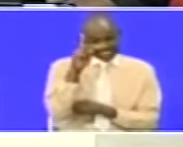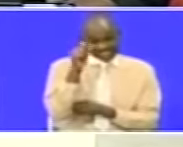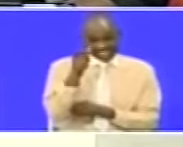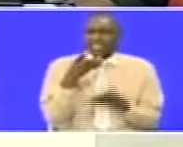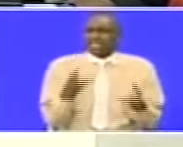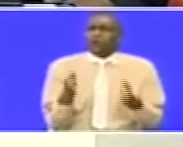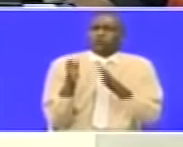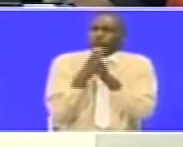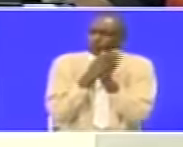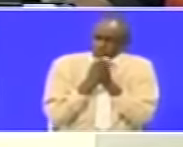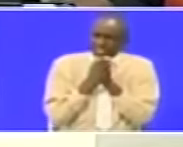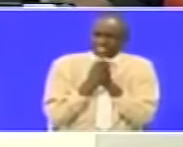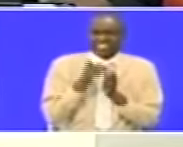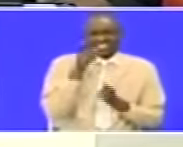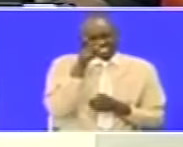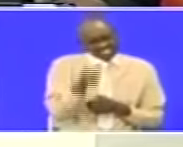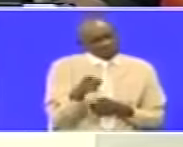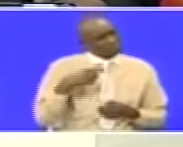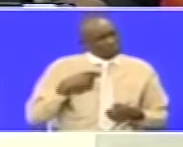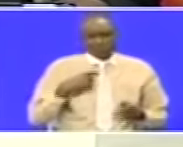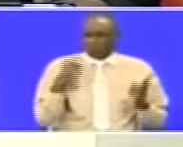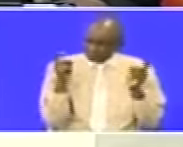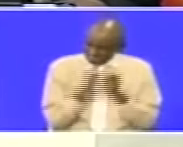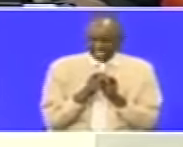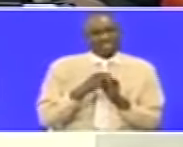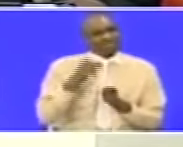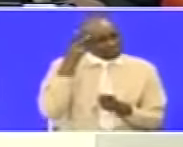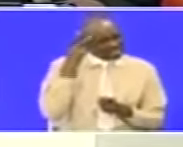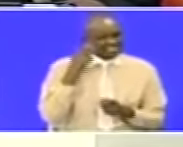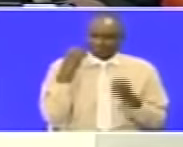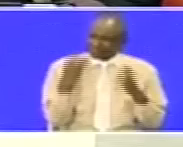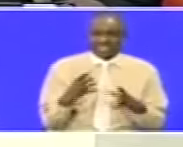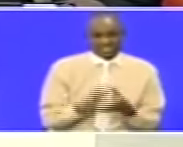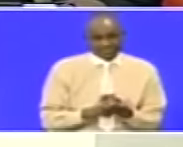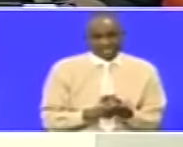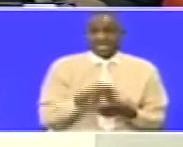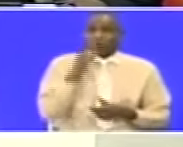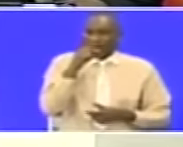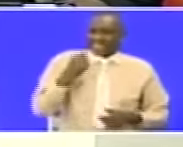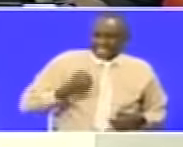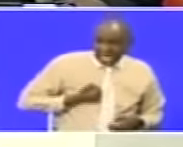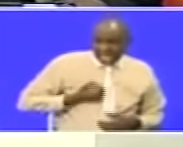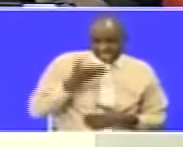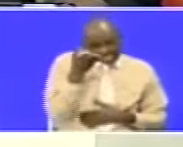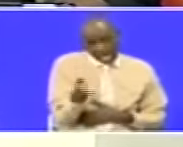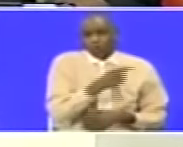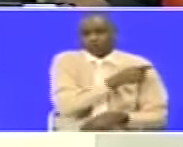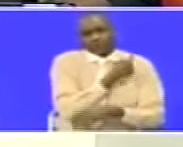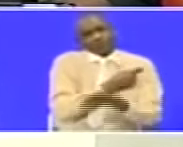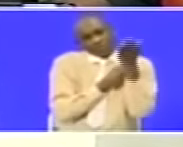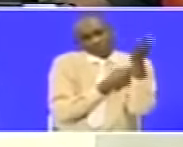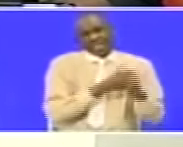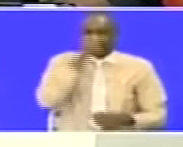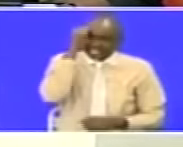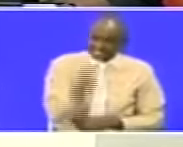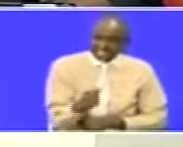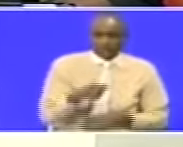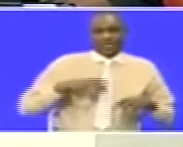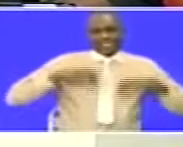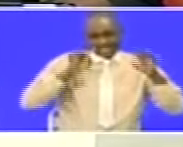Let's look at a story that will bring a lot of heartaches, especially to parents. A 9-year-old girl is nursing serious injuries in a hospital in Kajiado's